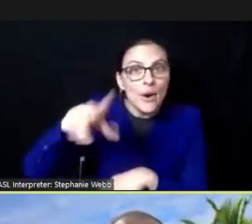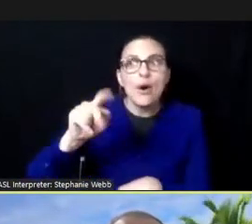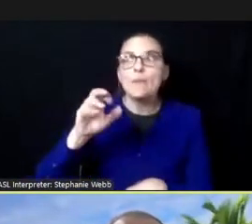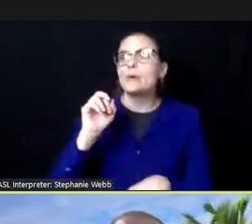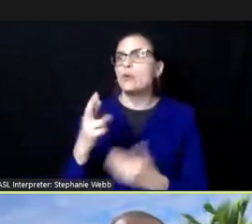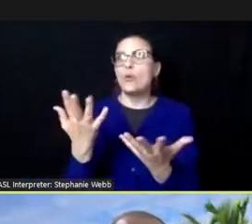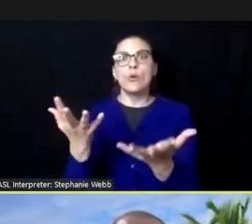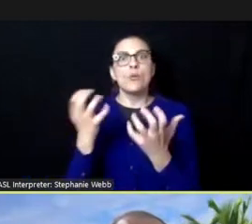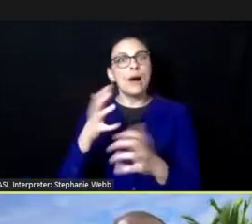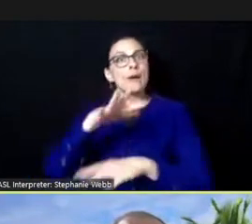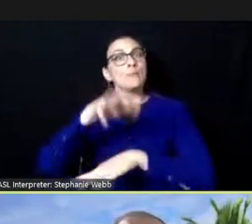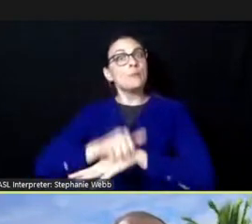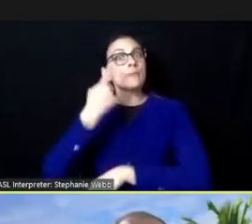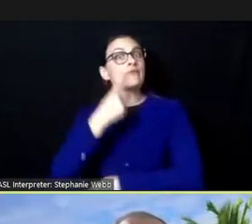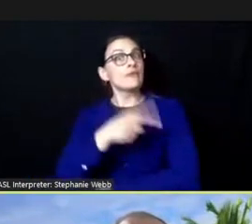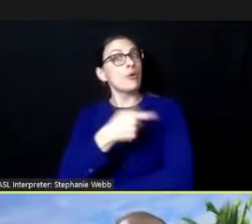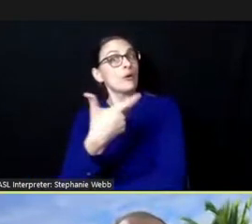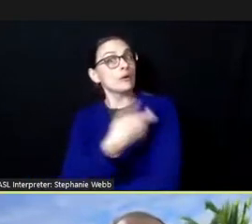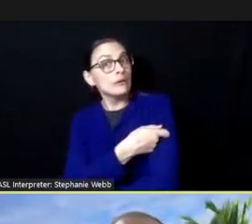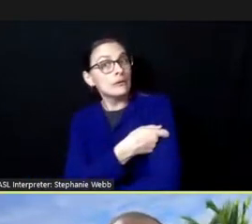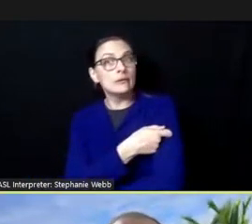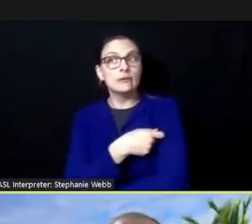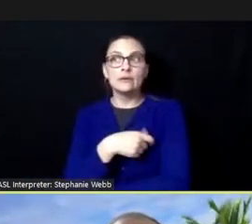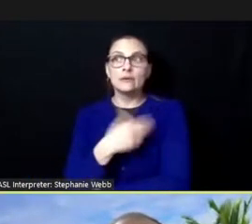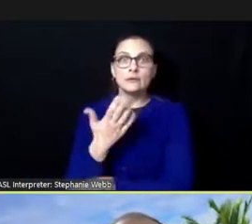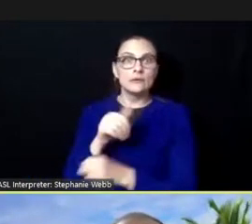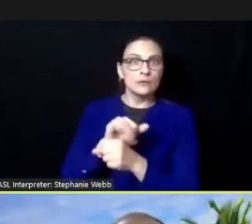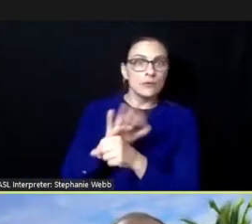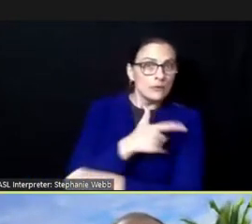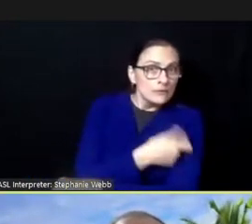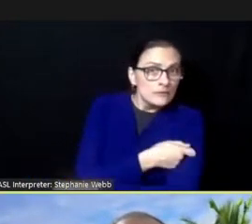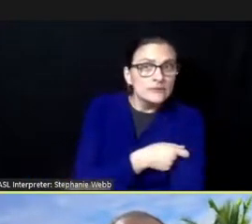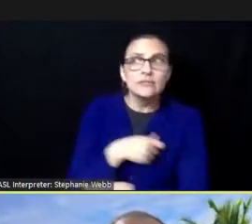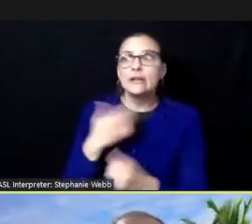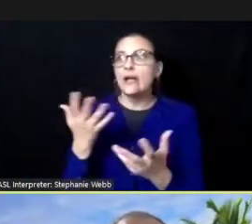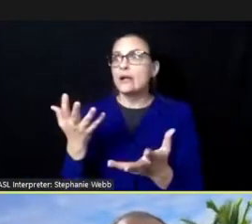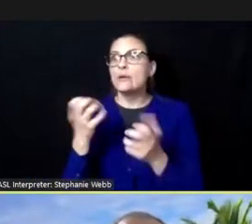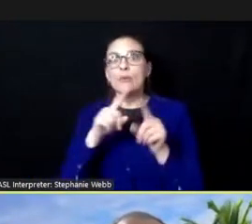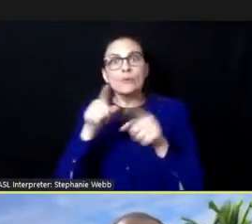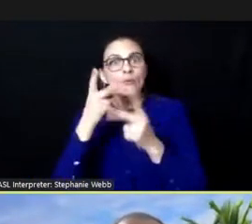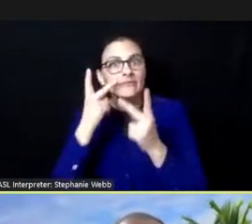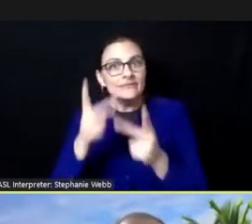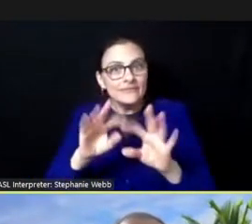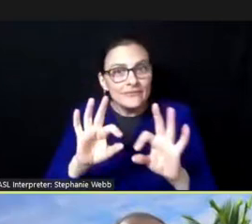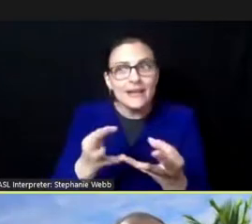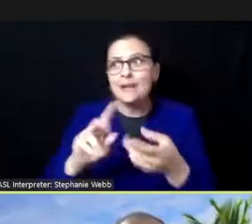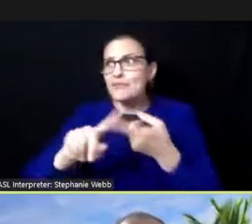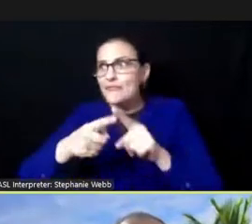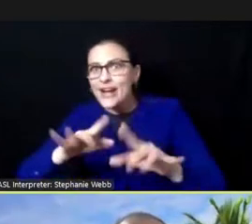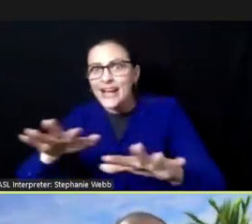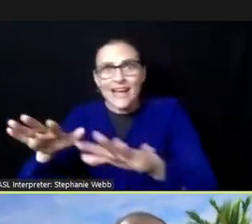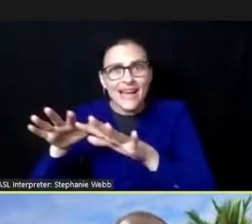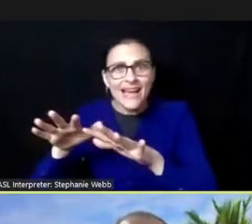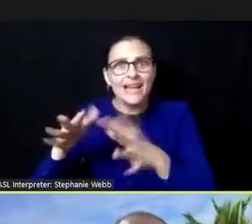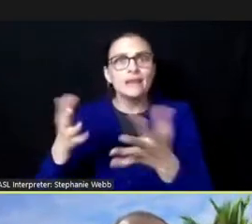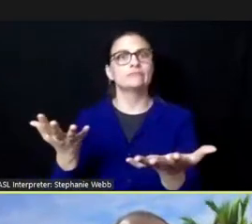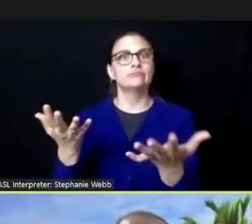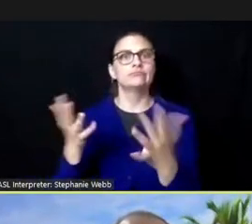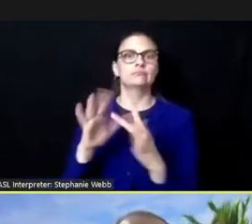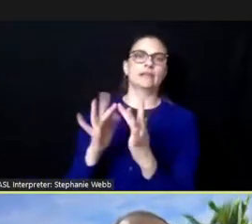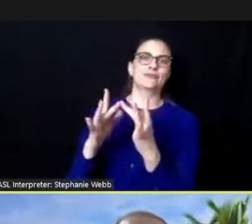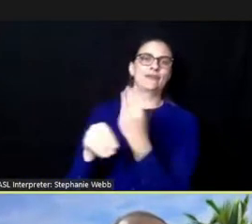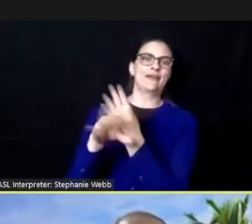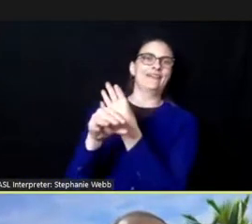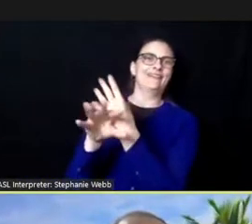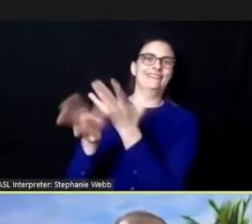family and friends, that could only be done through the internet. So that's, some background on why. About myself and the need